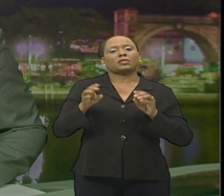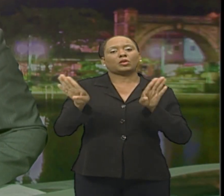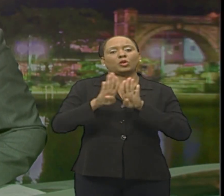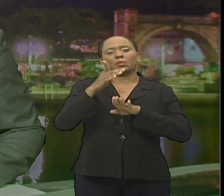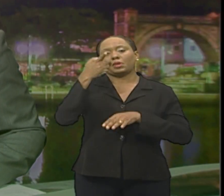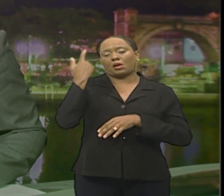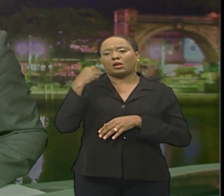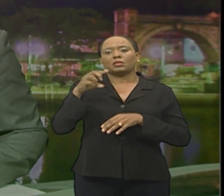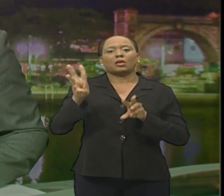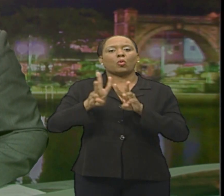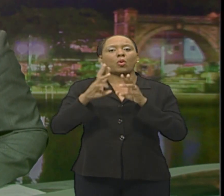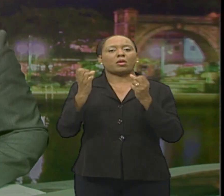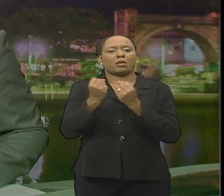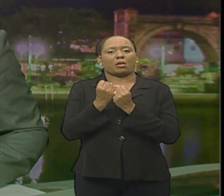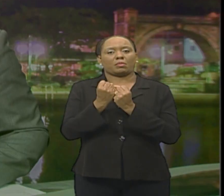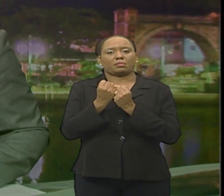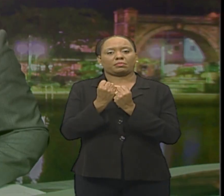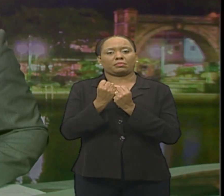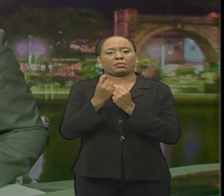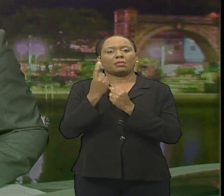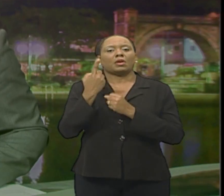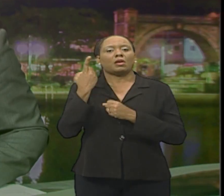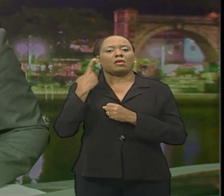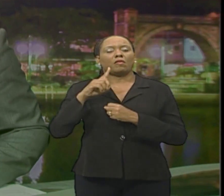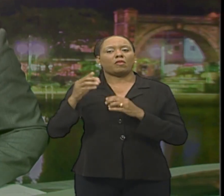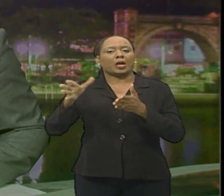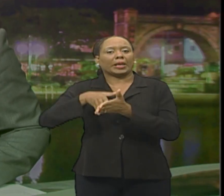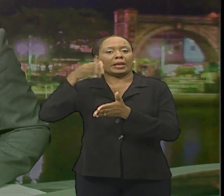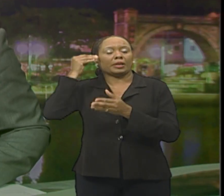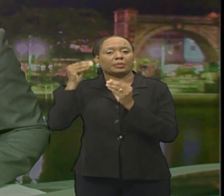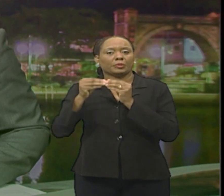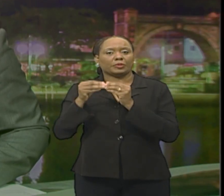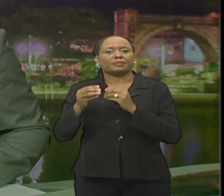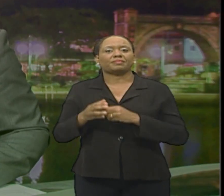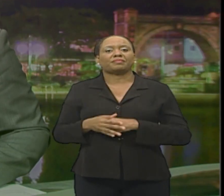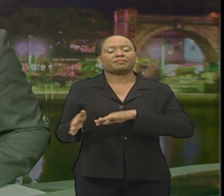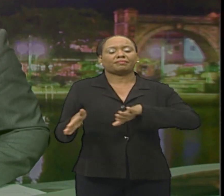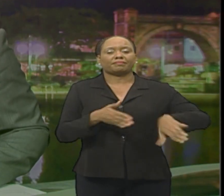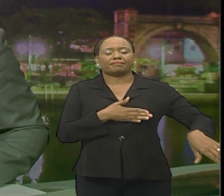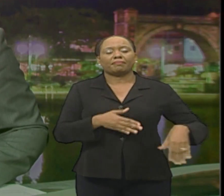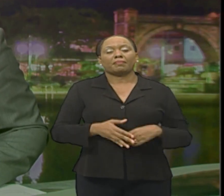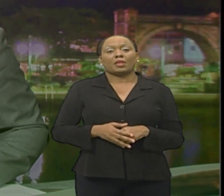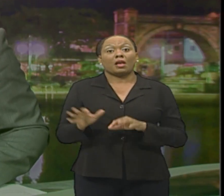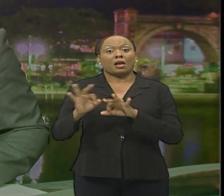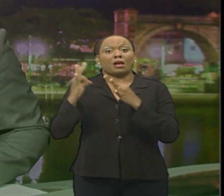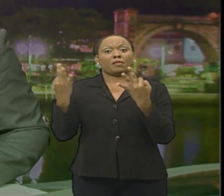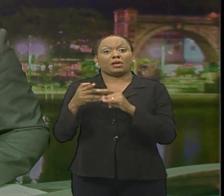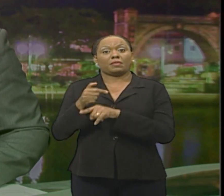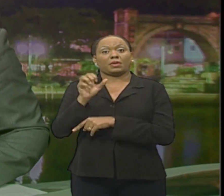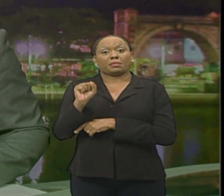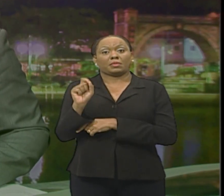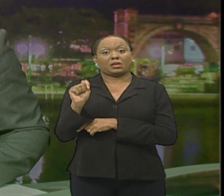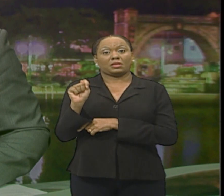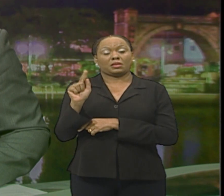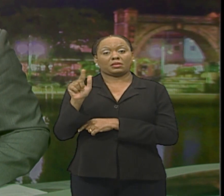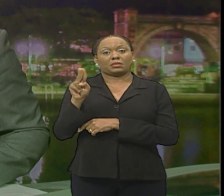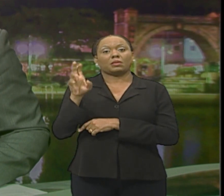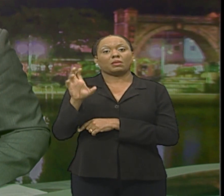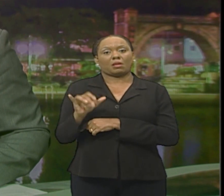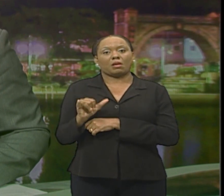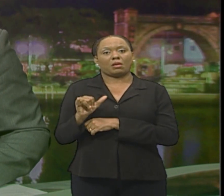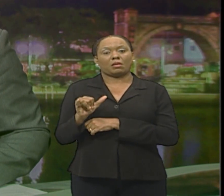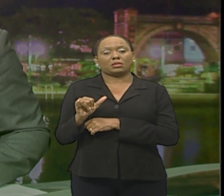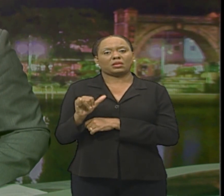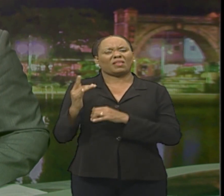is struggling tonight to put the pieces of their lives back together after a fire destroyed their home last month. Christine Murphy says while they have